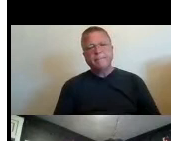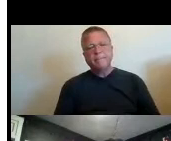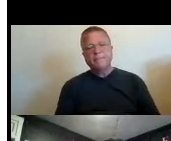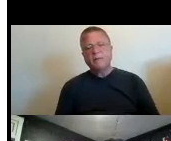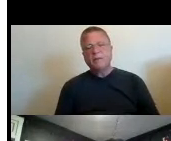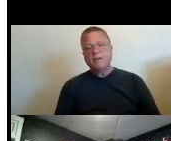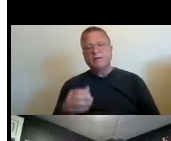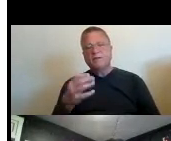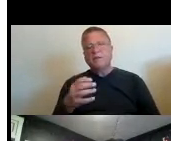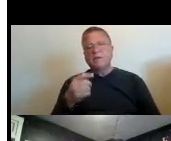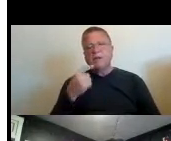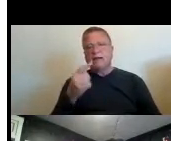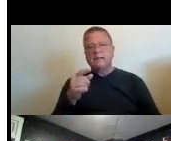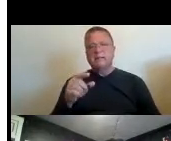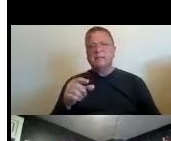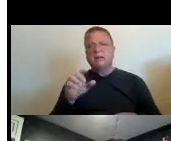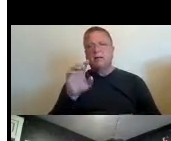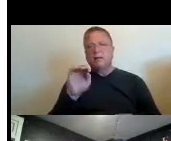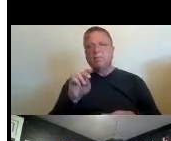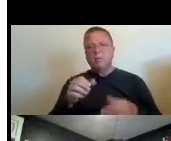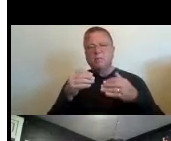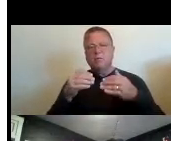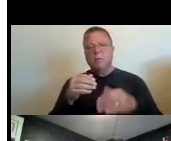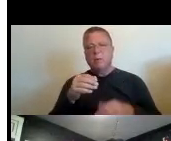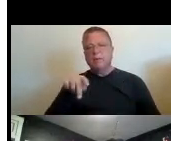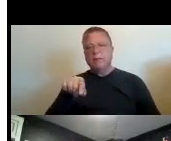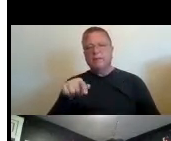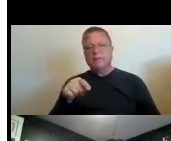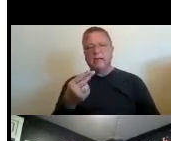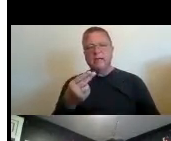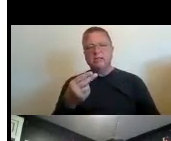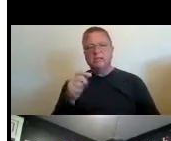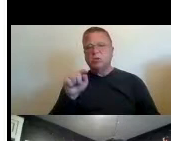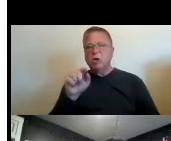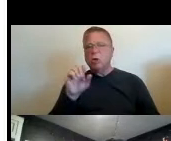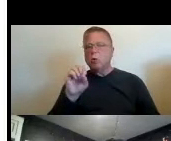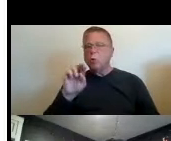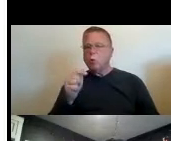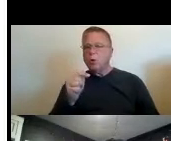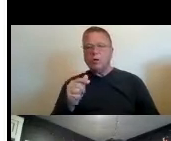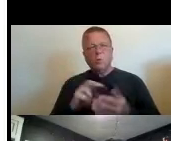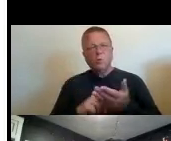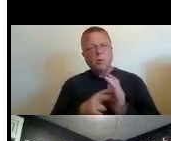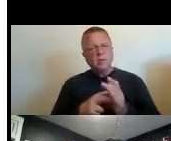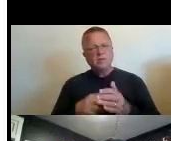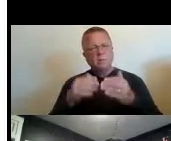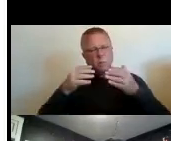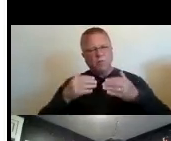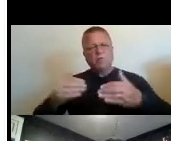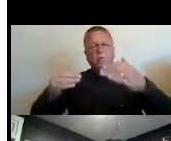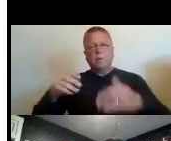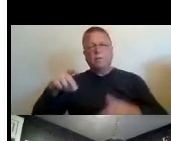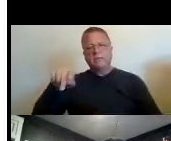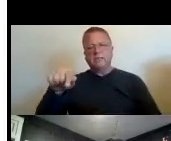So I've said Move Forward PGH. Our website is moveforwardpgh.org. What is Move Forward PGH? Well, as you can see here,